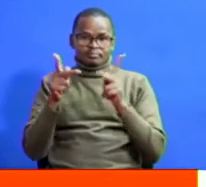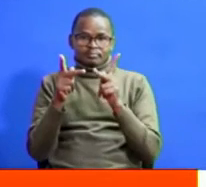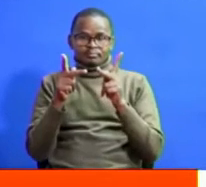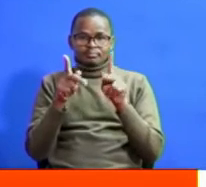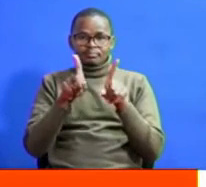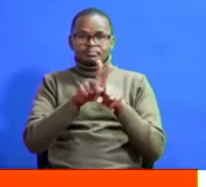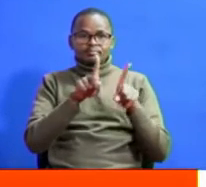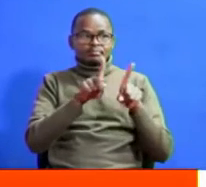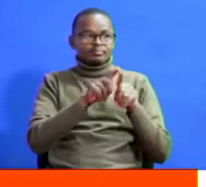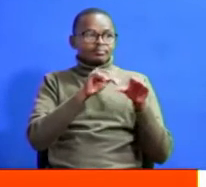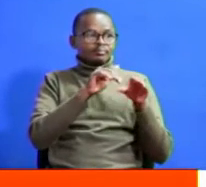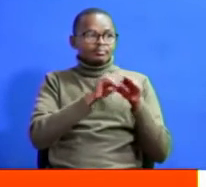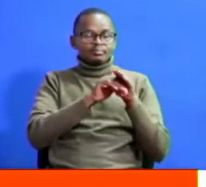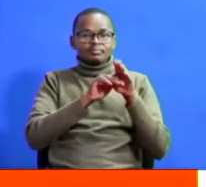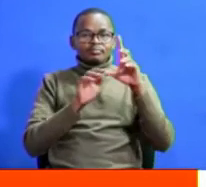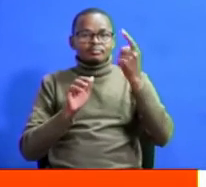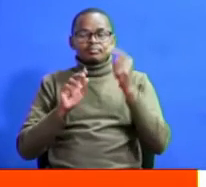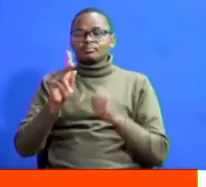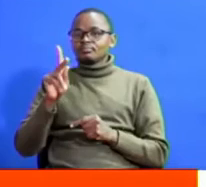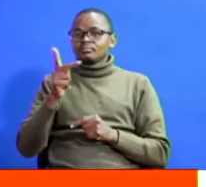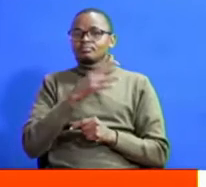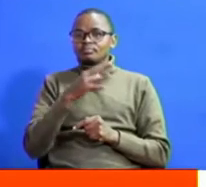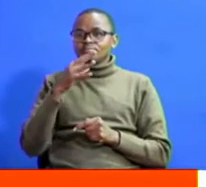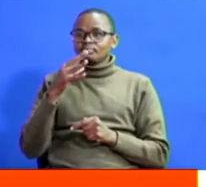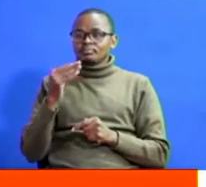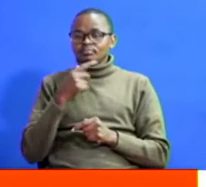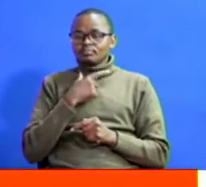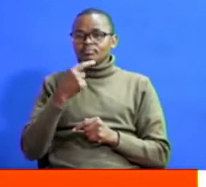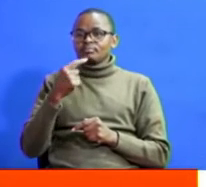it's also in the Kenya Kwanza. And